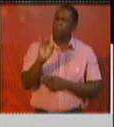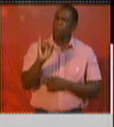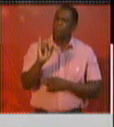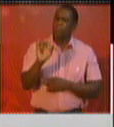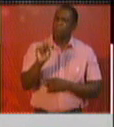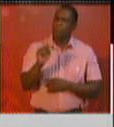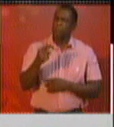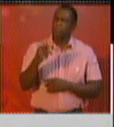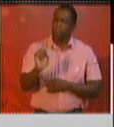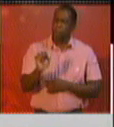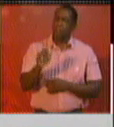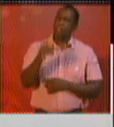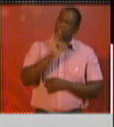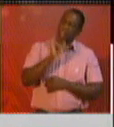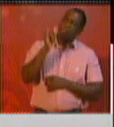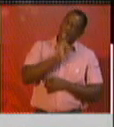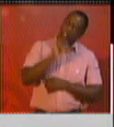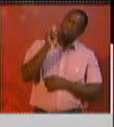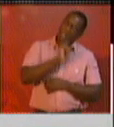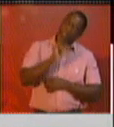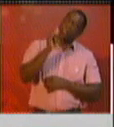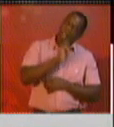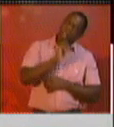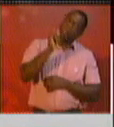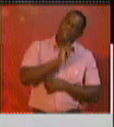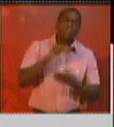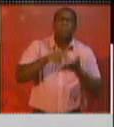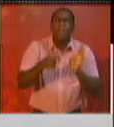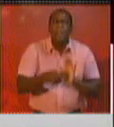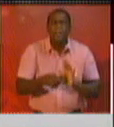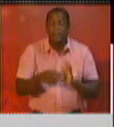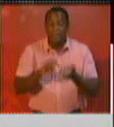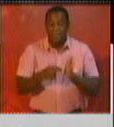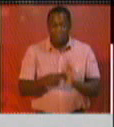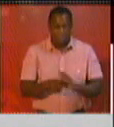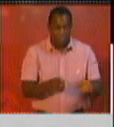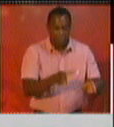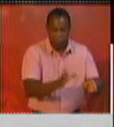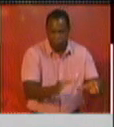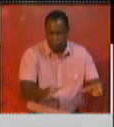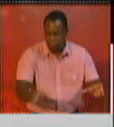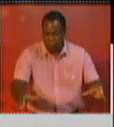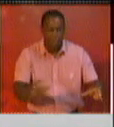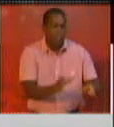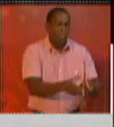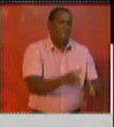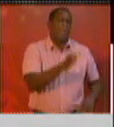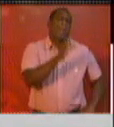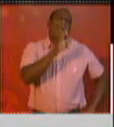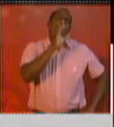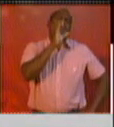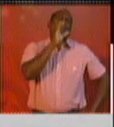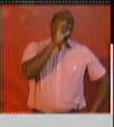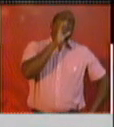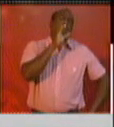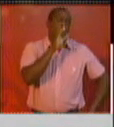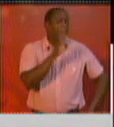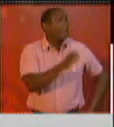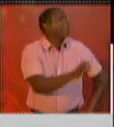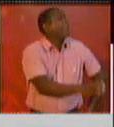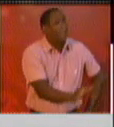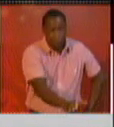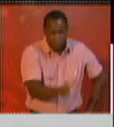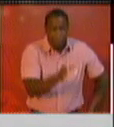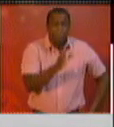drinks over a short period of time. A review of the literature exploring research studies as it relates to heavy consumption